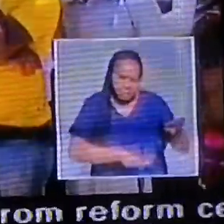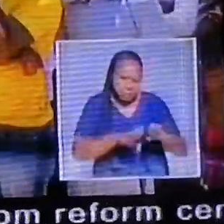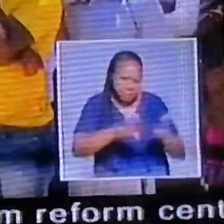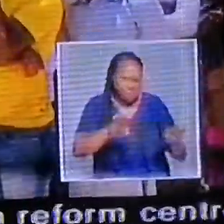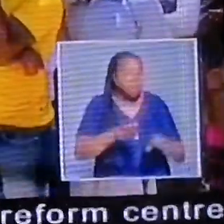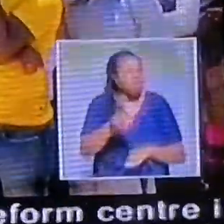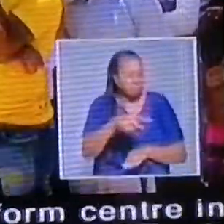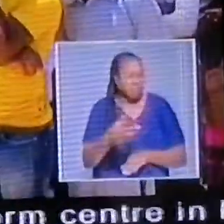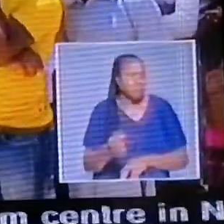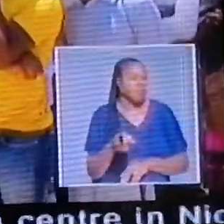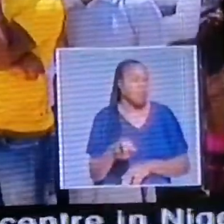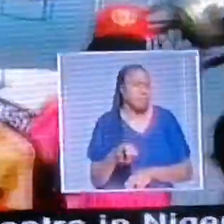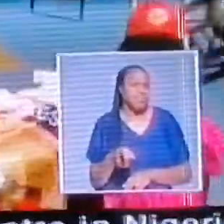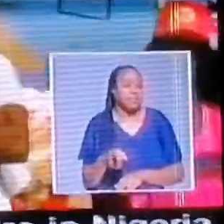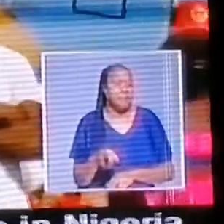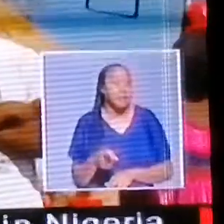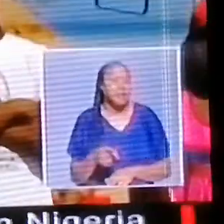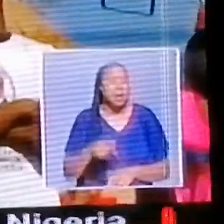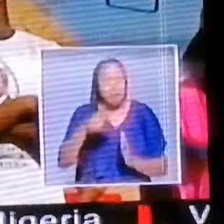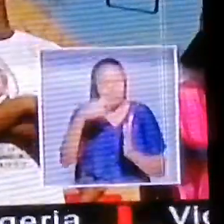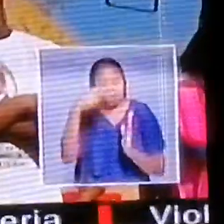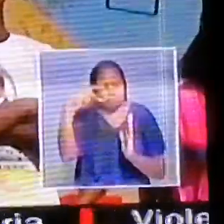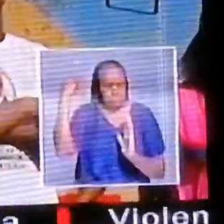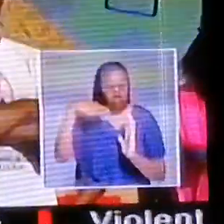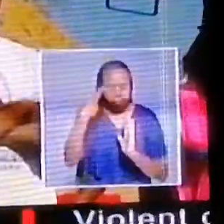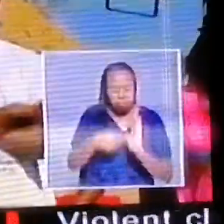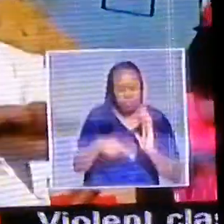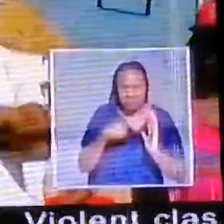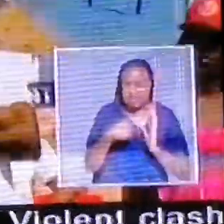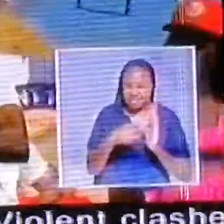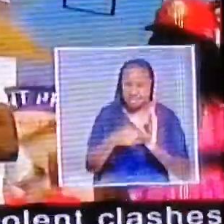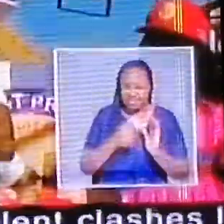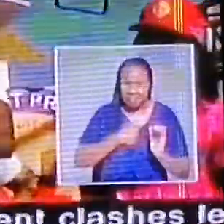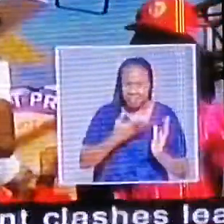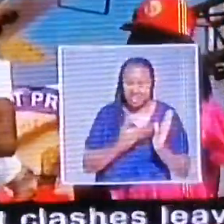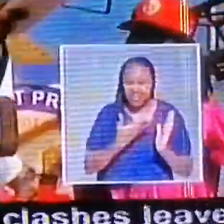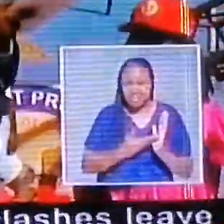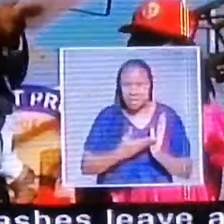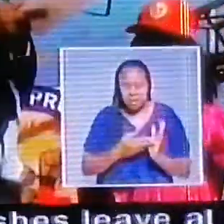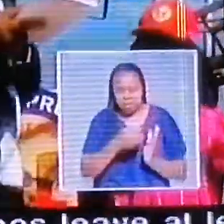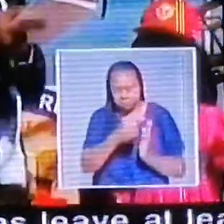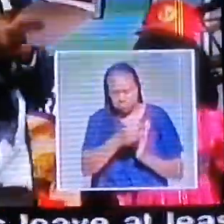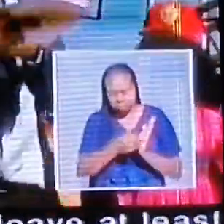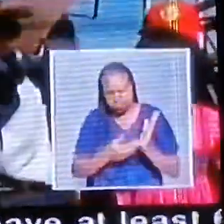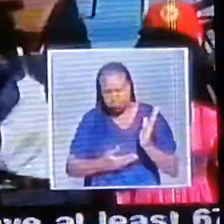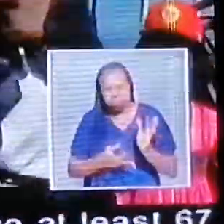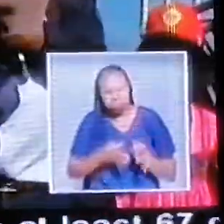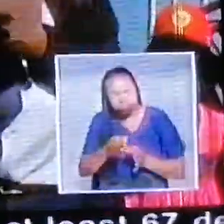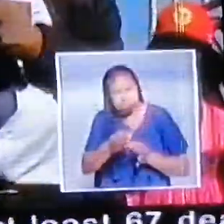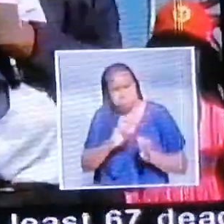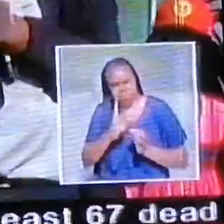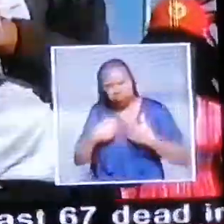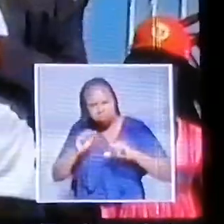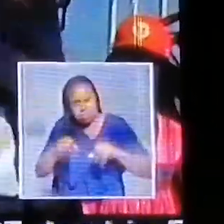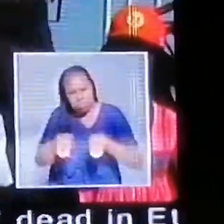decisions. This manifesto sets out what we need to do to install good